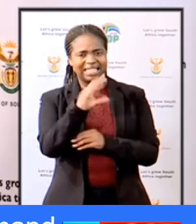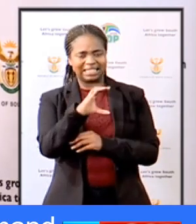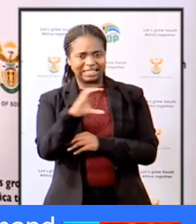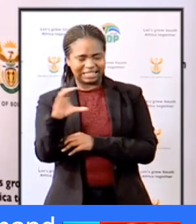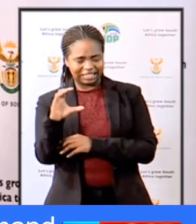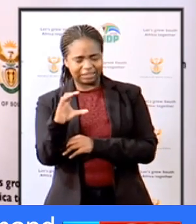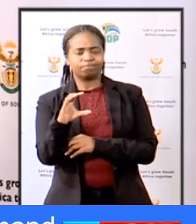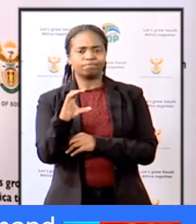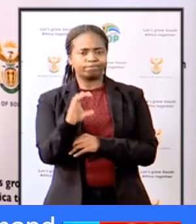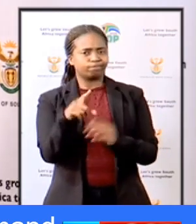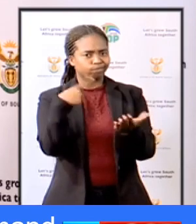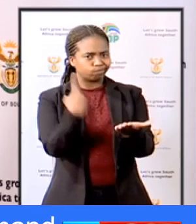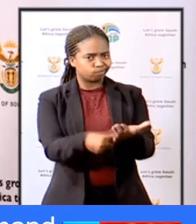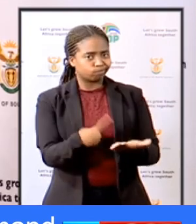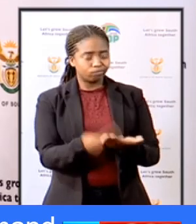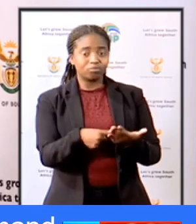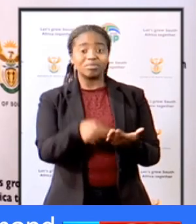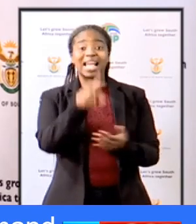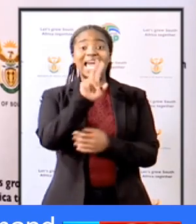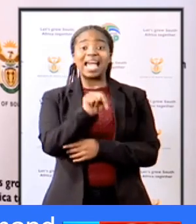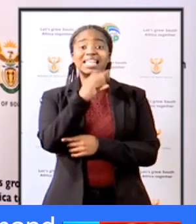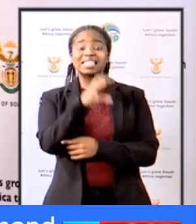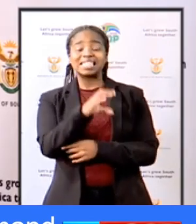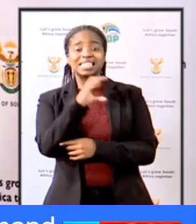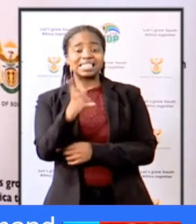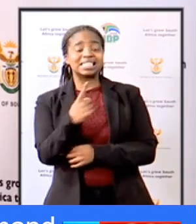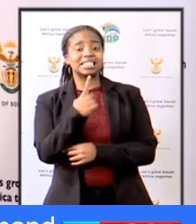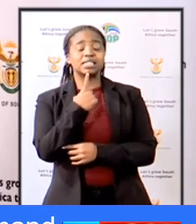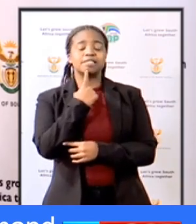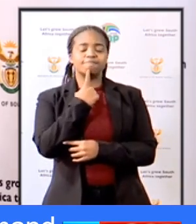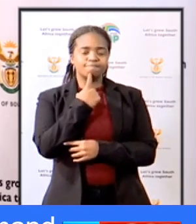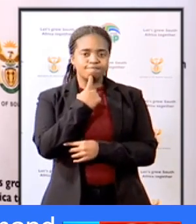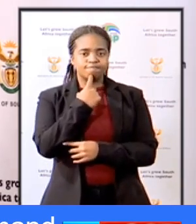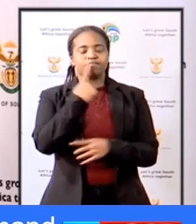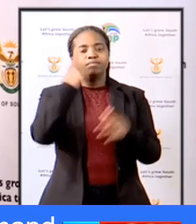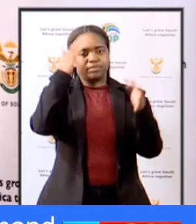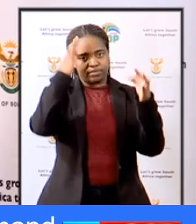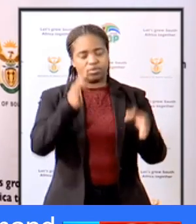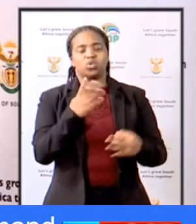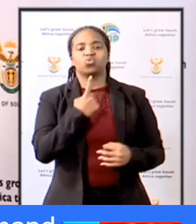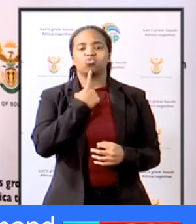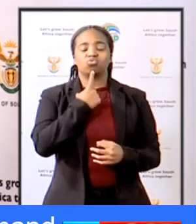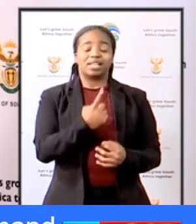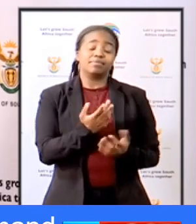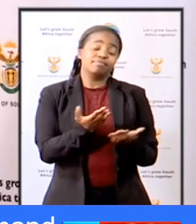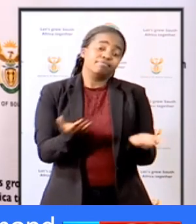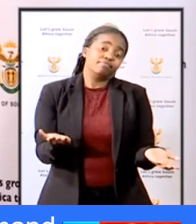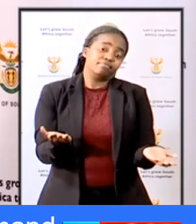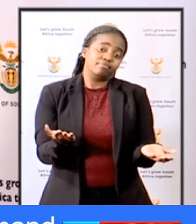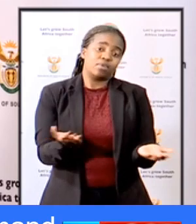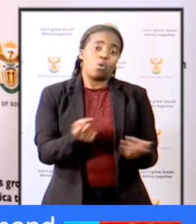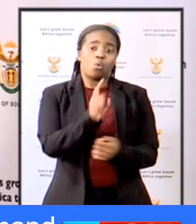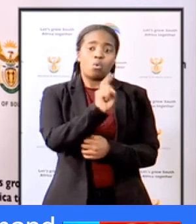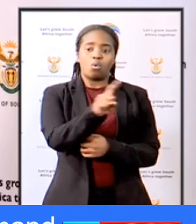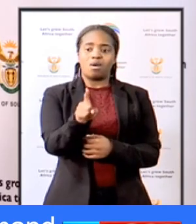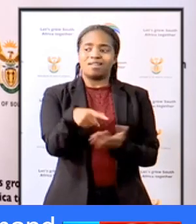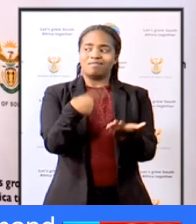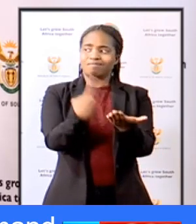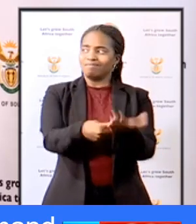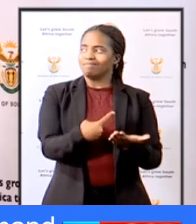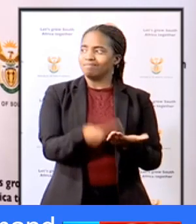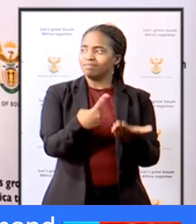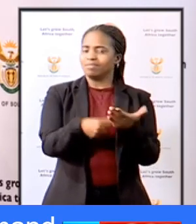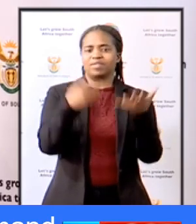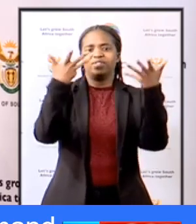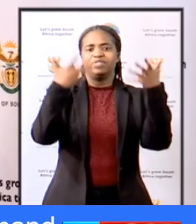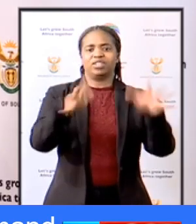where indeed the NCC then took the decision based on the consultation that had been